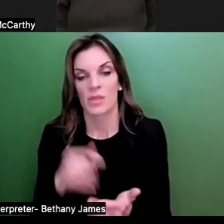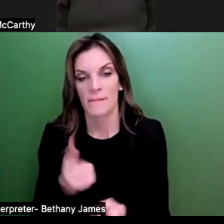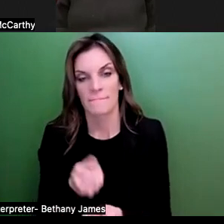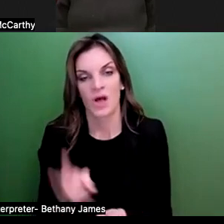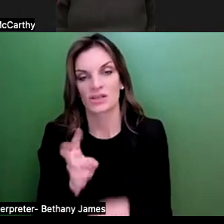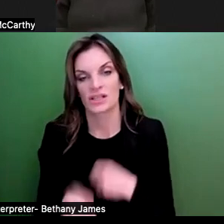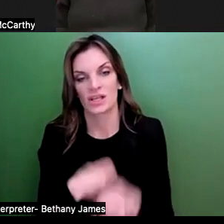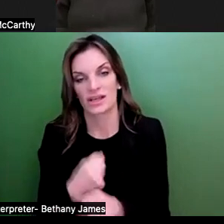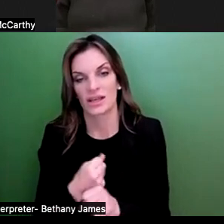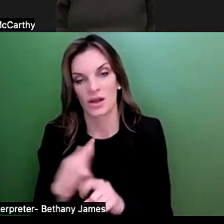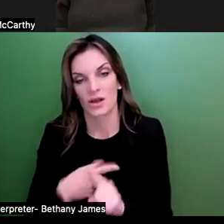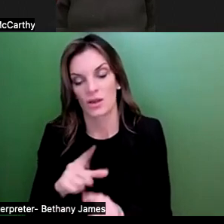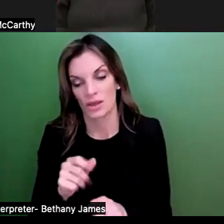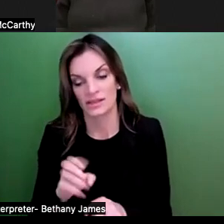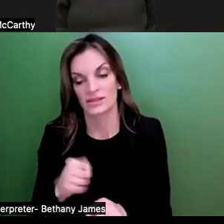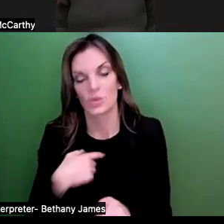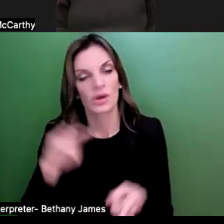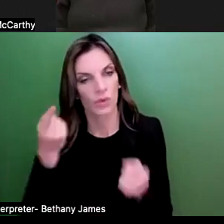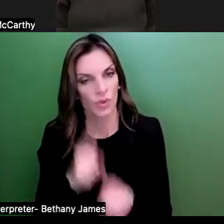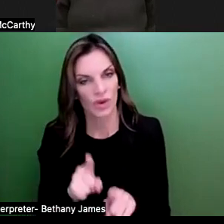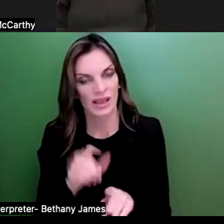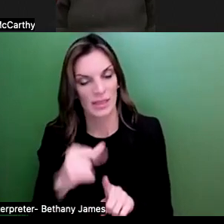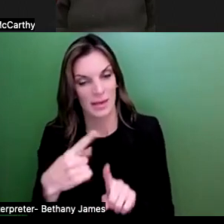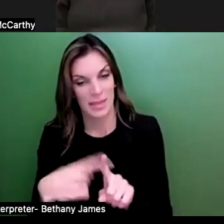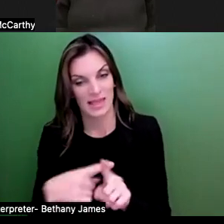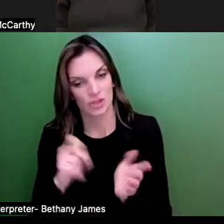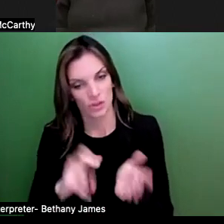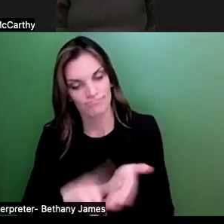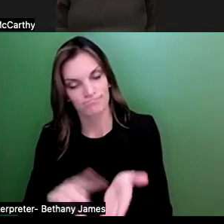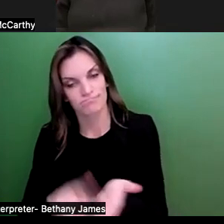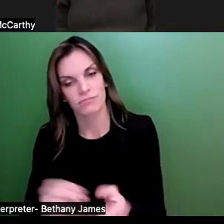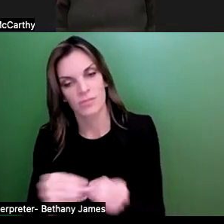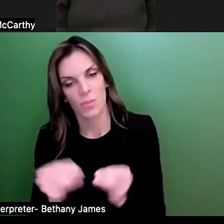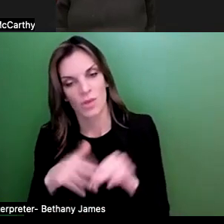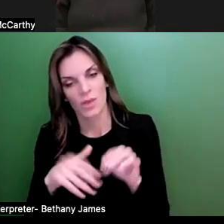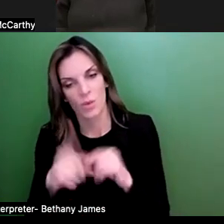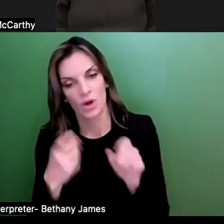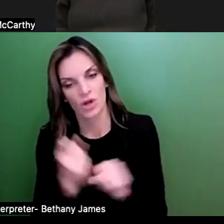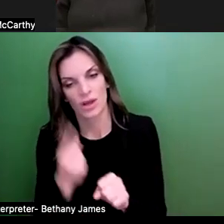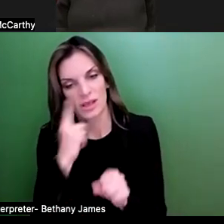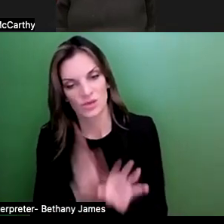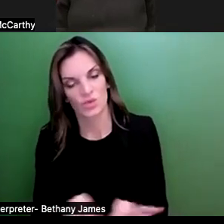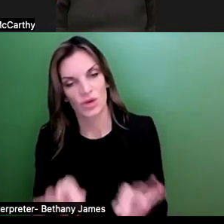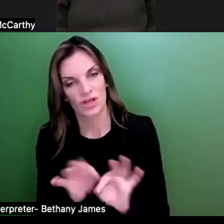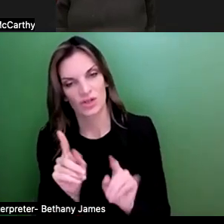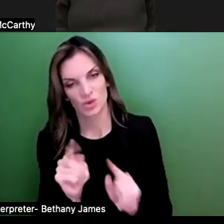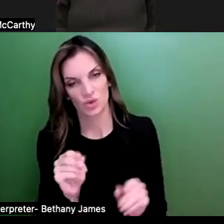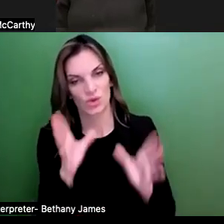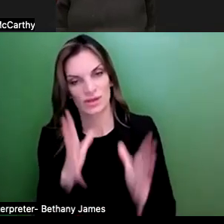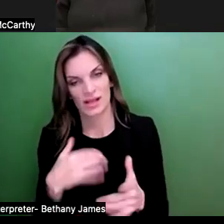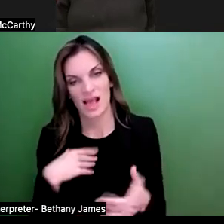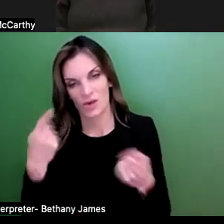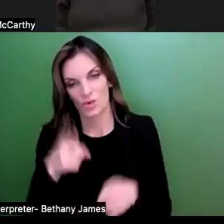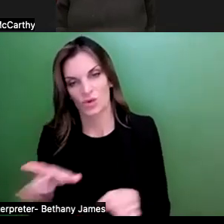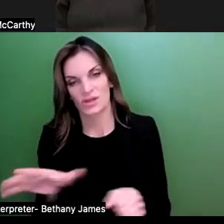we do actually think a multi-year lease is very important for the space. And I think it's critical not to change it. I agree with you